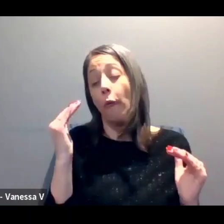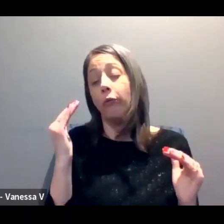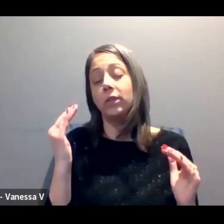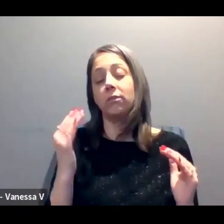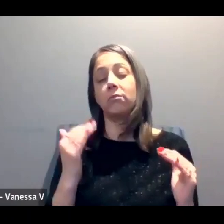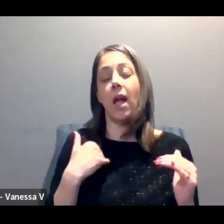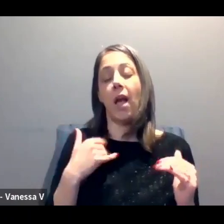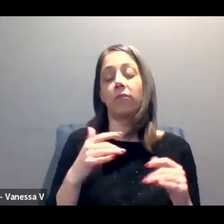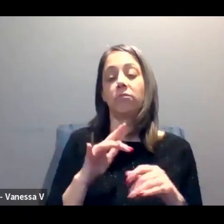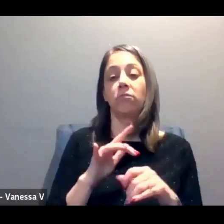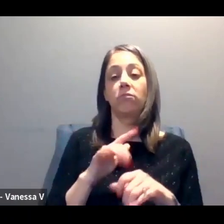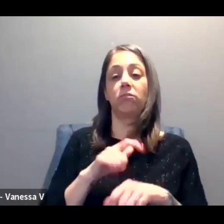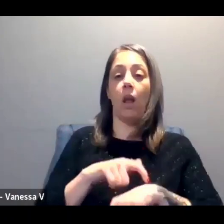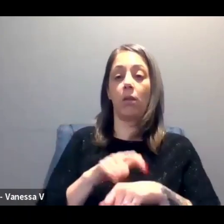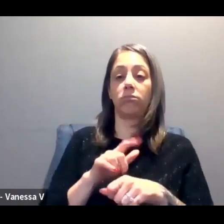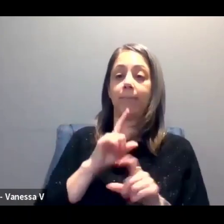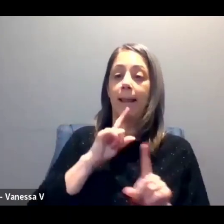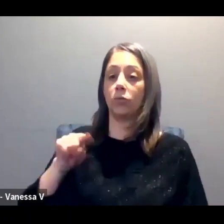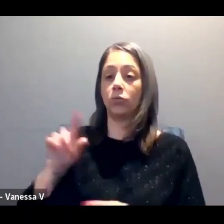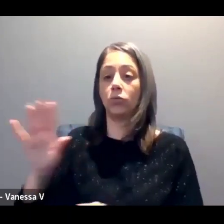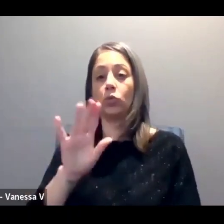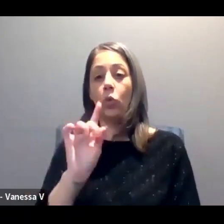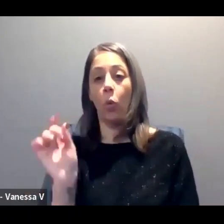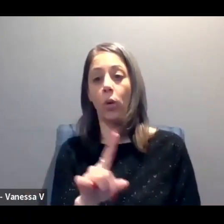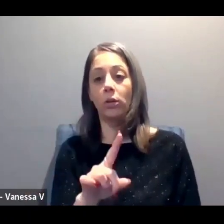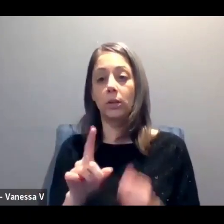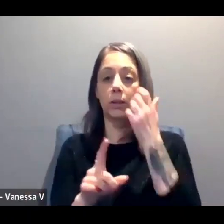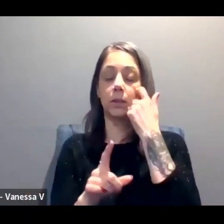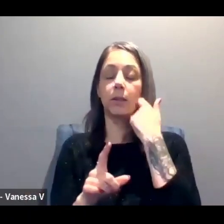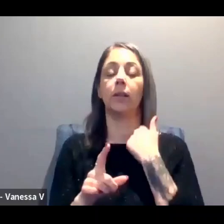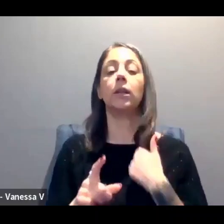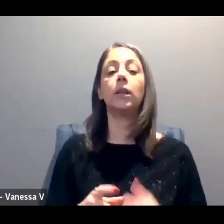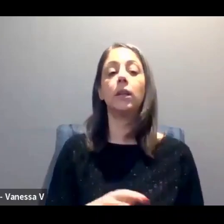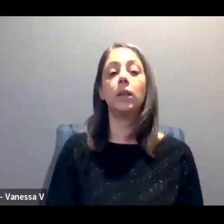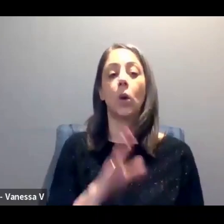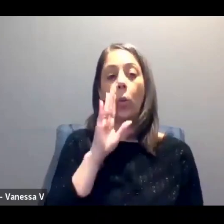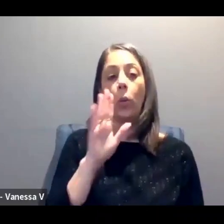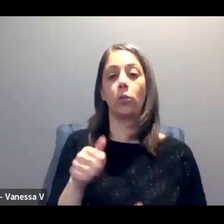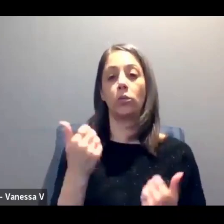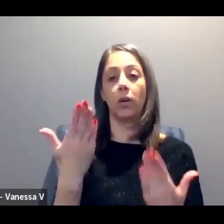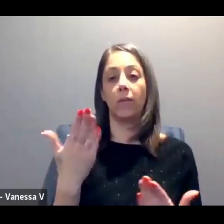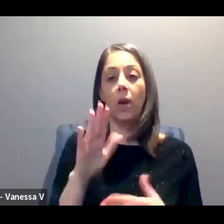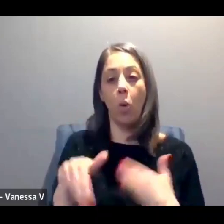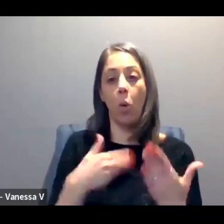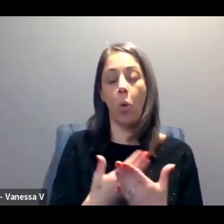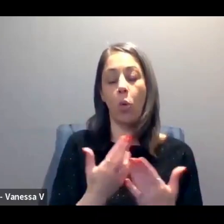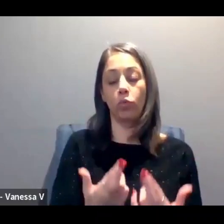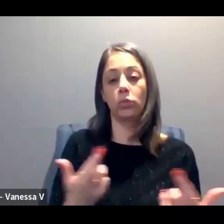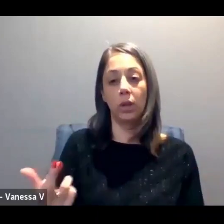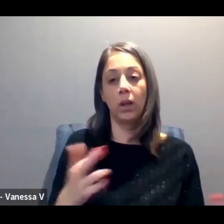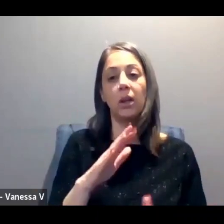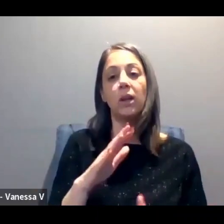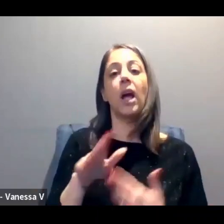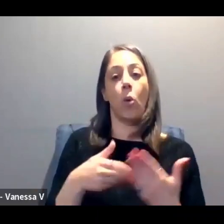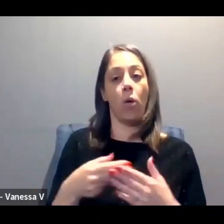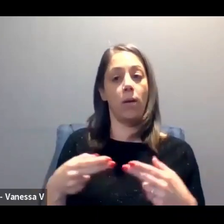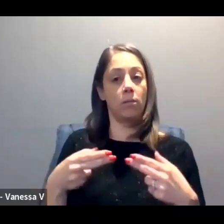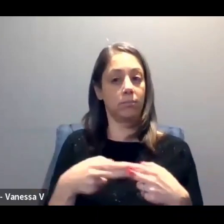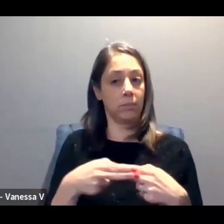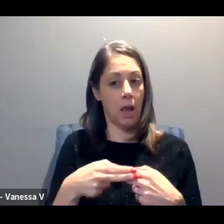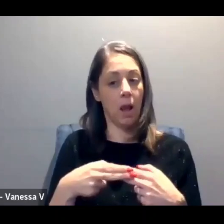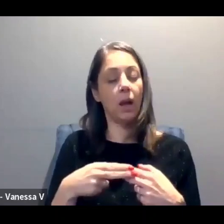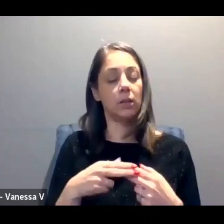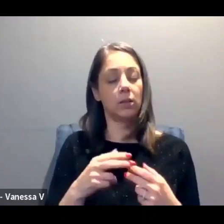field a lot of your questions here at the end. We will provide all of the resources and the PowerPoint slide to